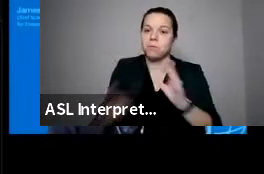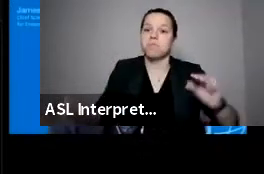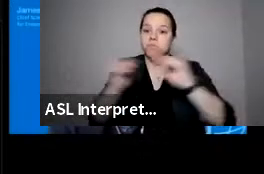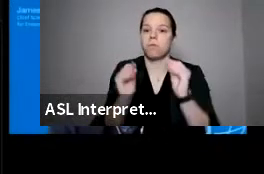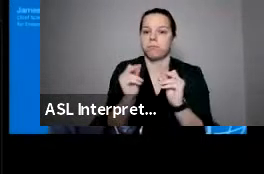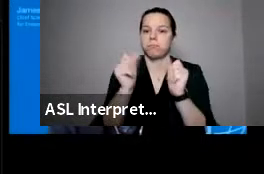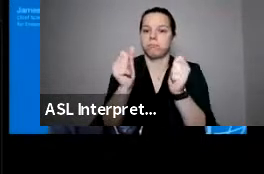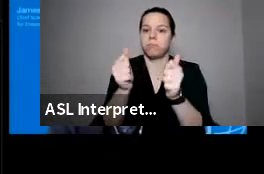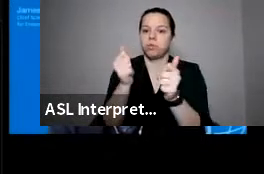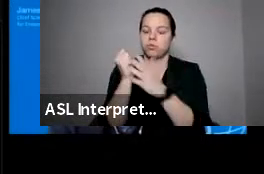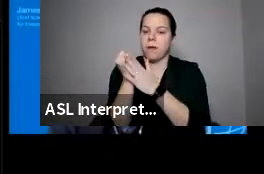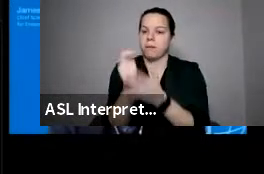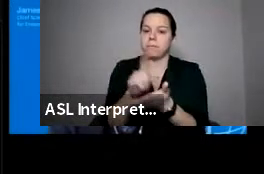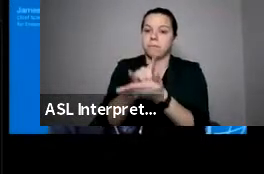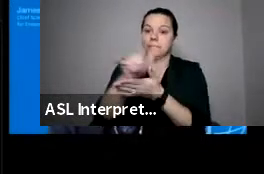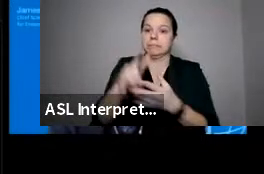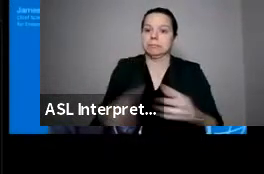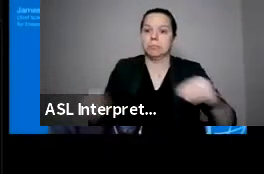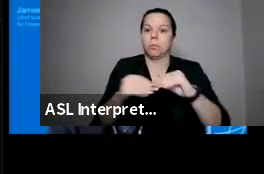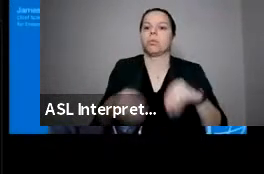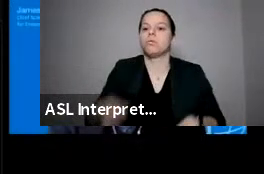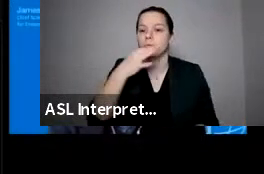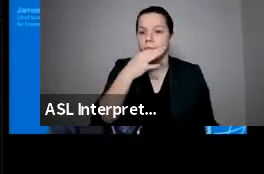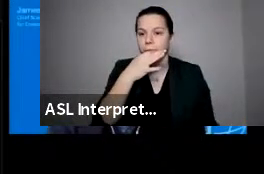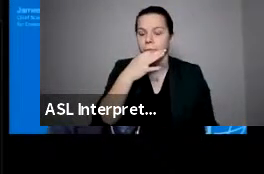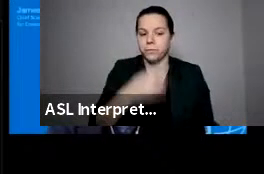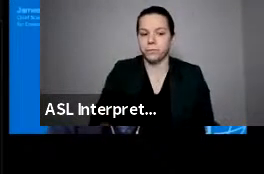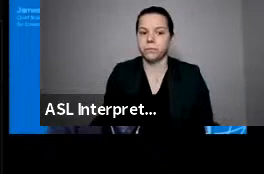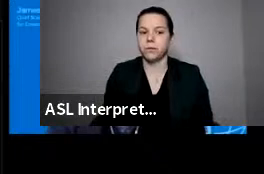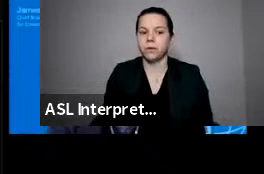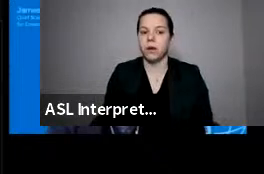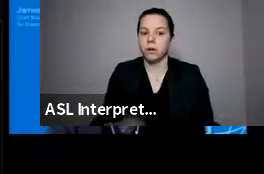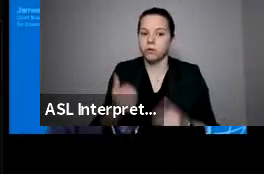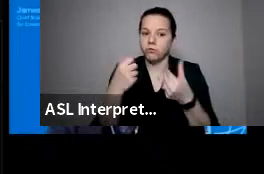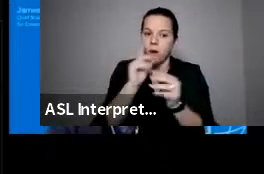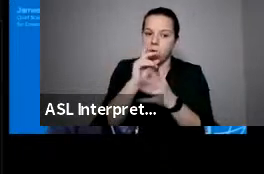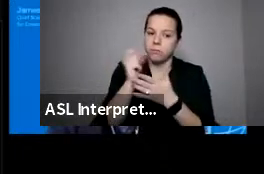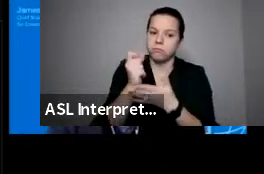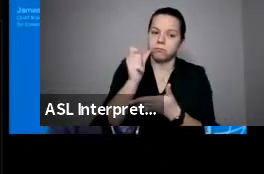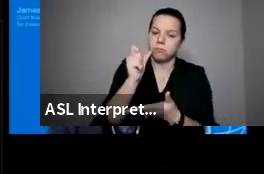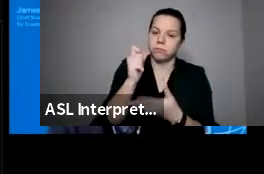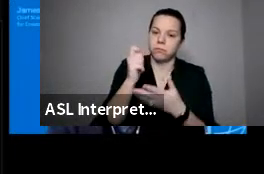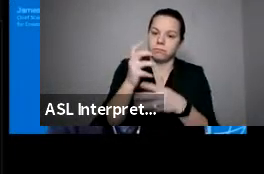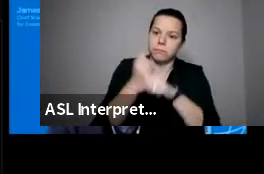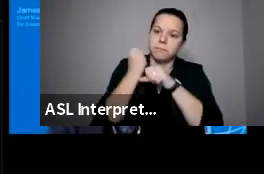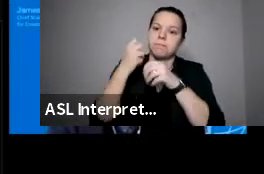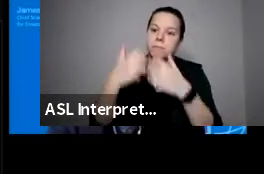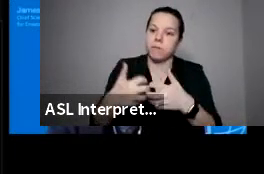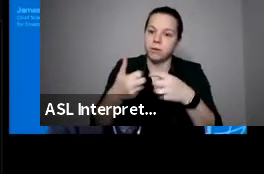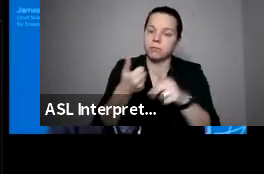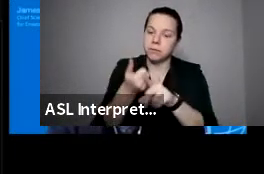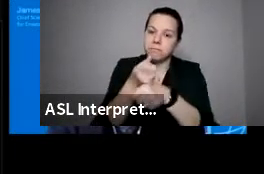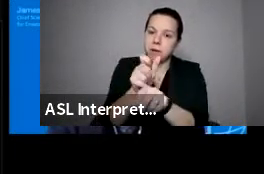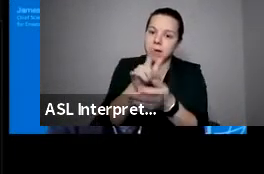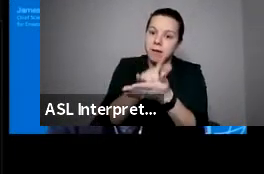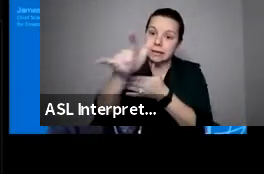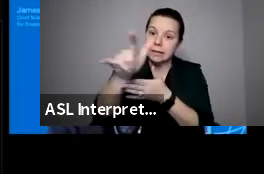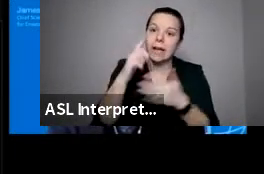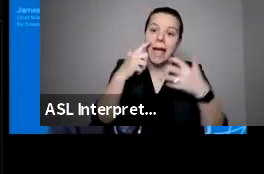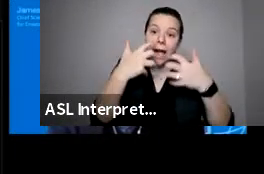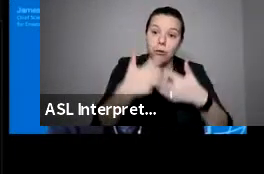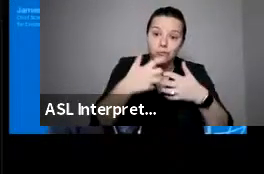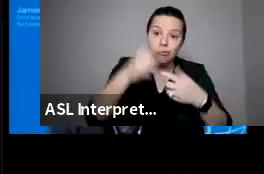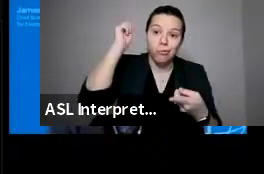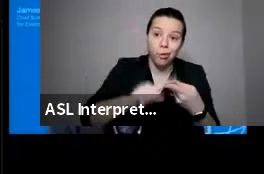into the fleet sooner. And we're working to enable manufacturers to create aircraft and engines with lower noise and emissions, as